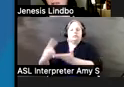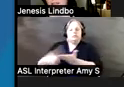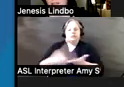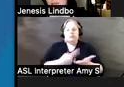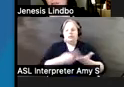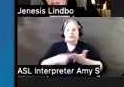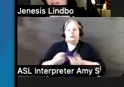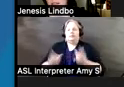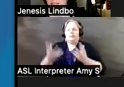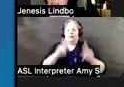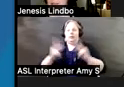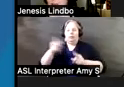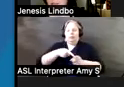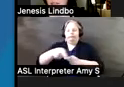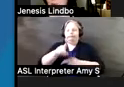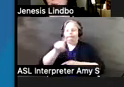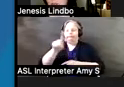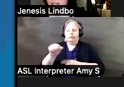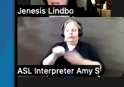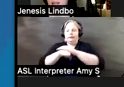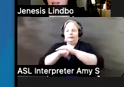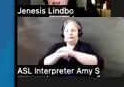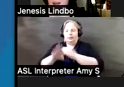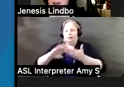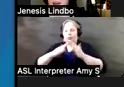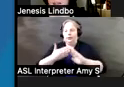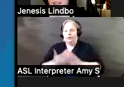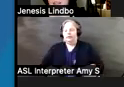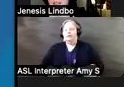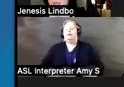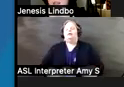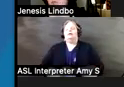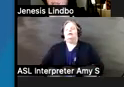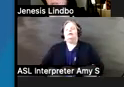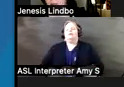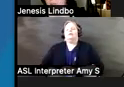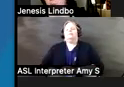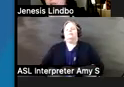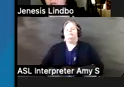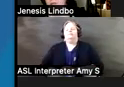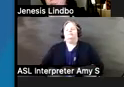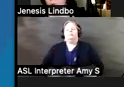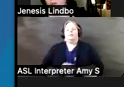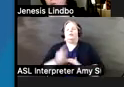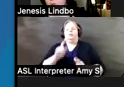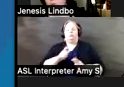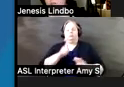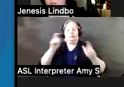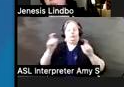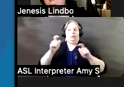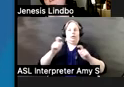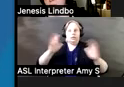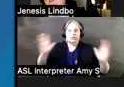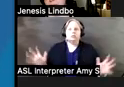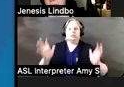the disability and accessibility community. And there's been a really big push for those modes